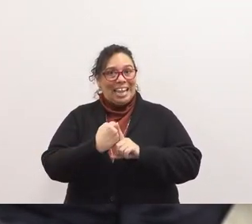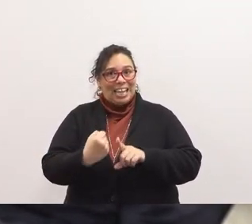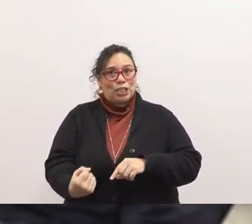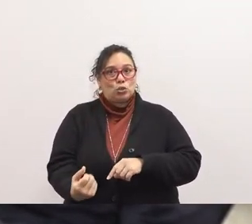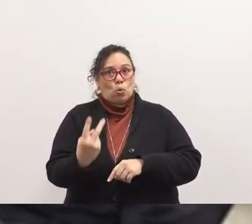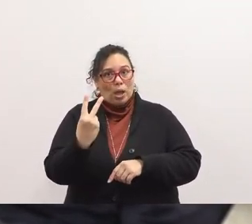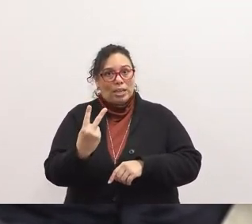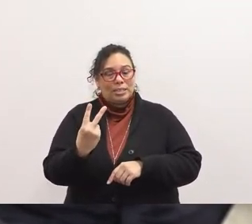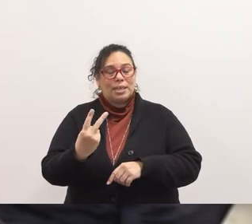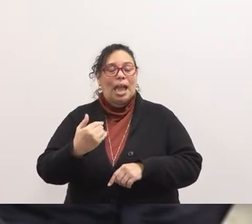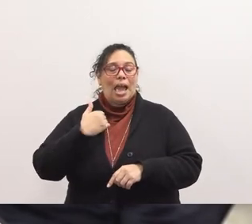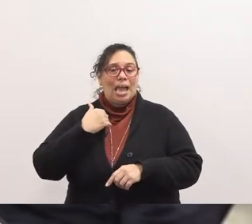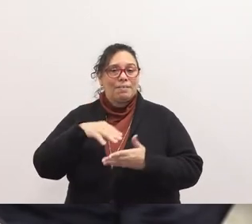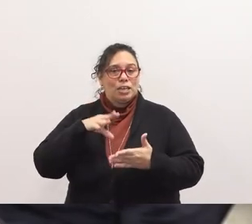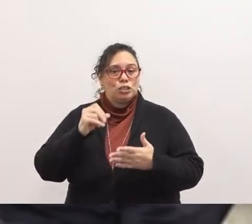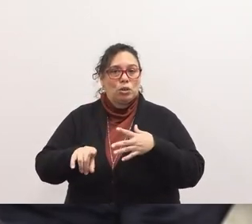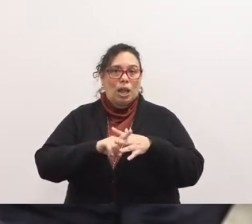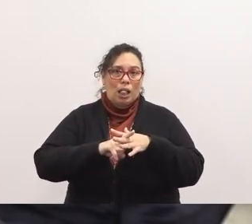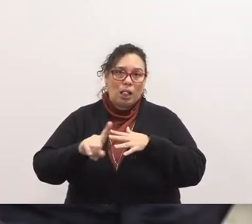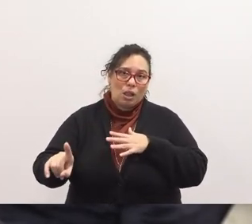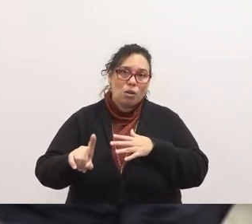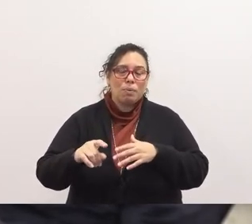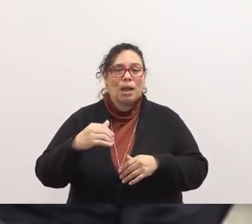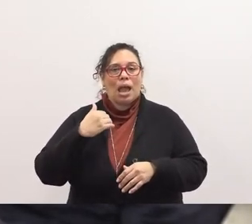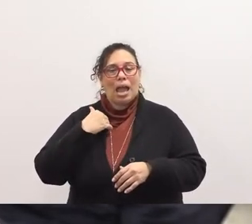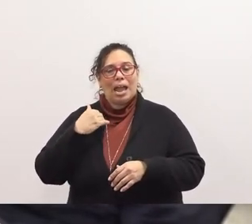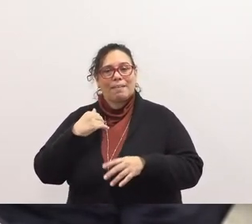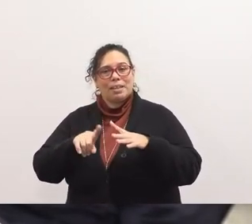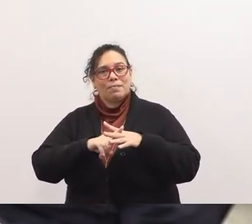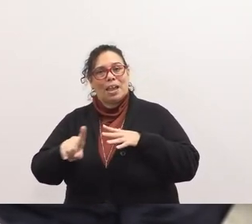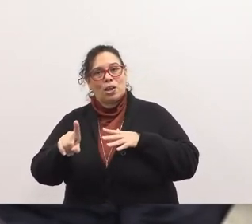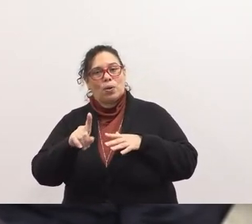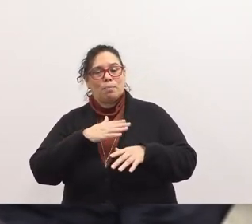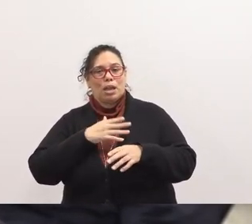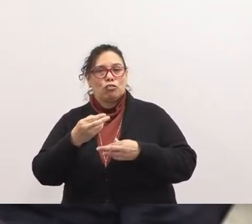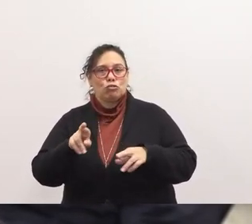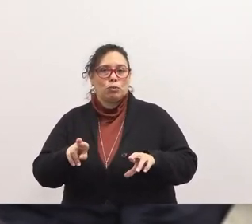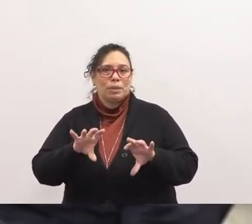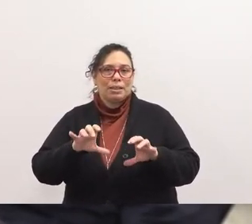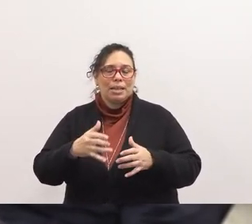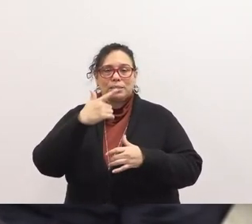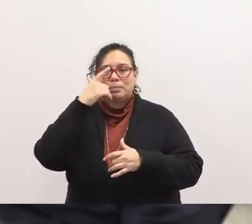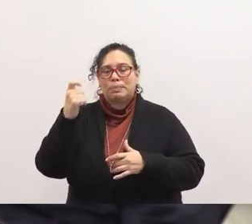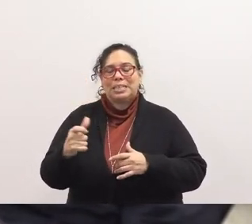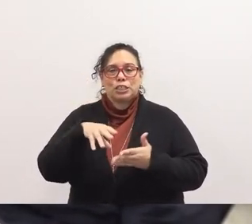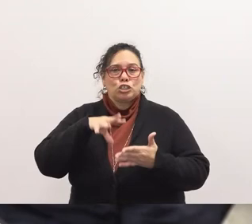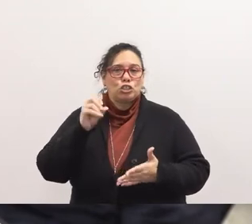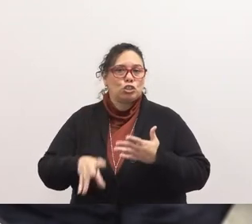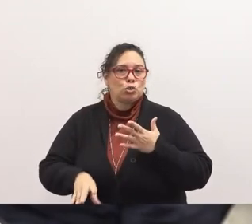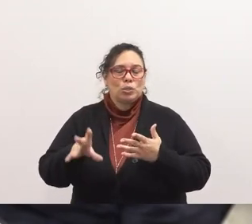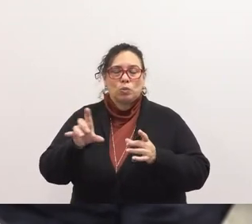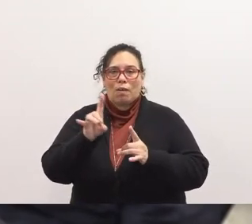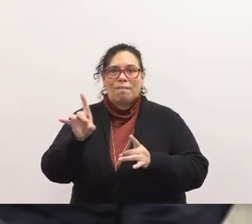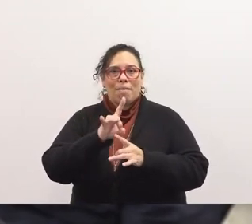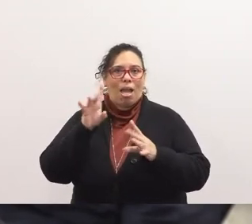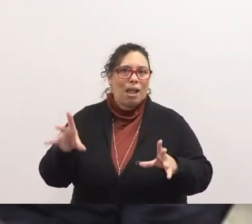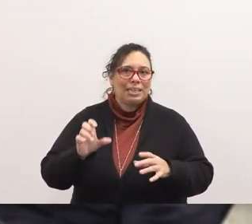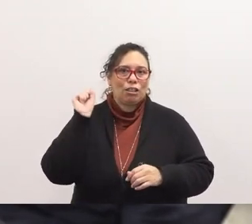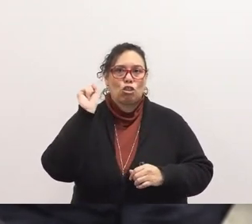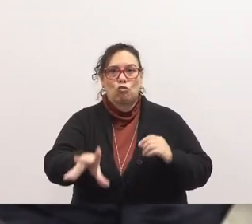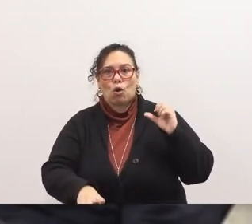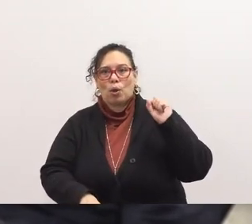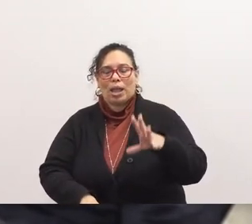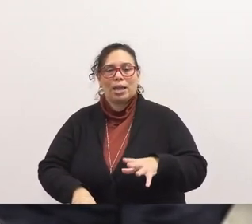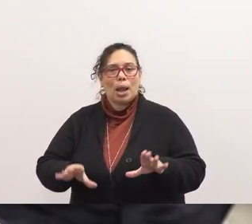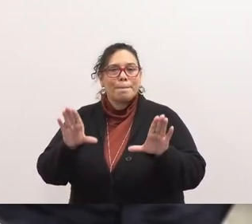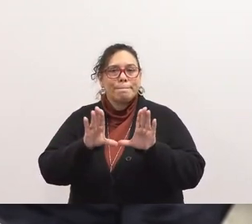student elope off campus. I've had to evacuate my room with my class because a student was being violent and throwing things. I've had blocks thrown